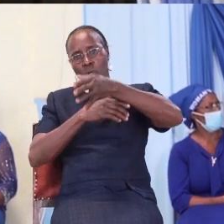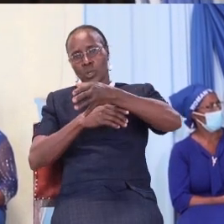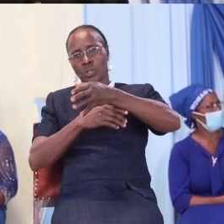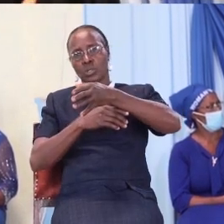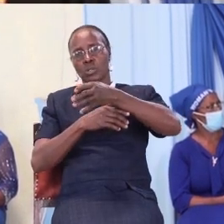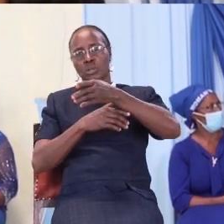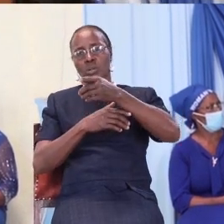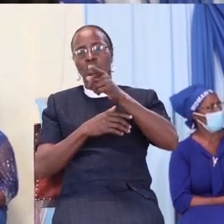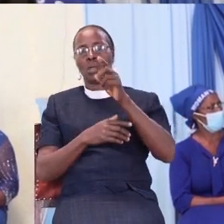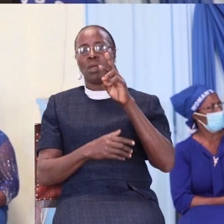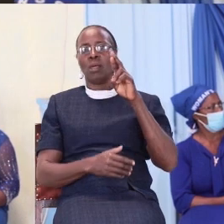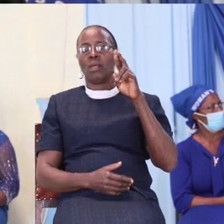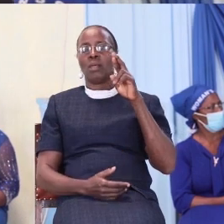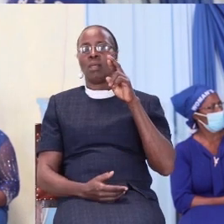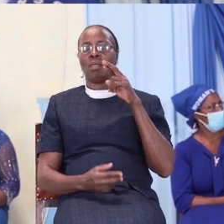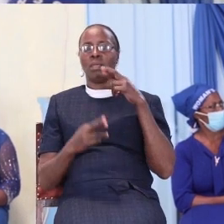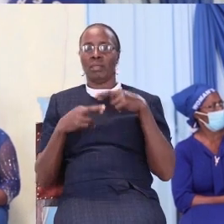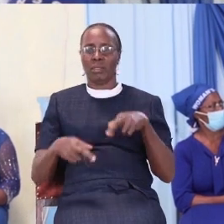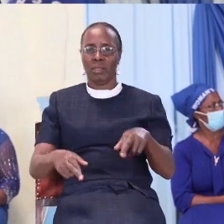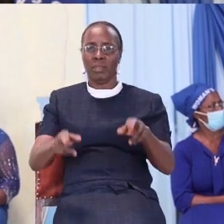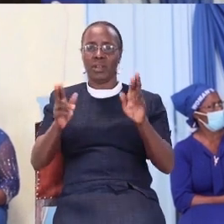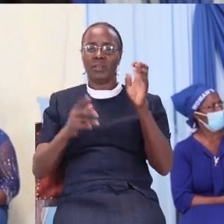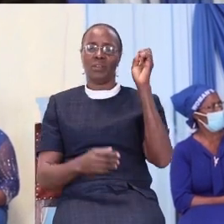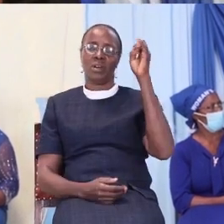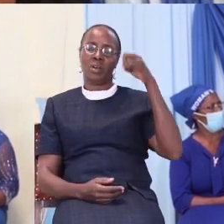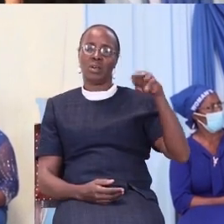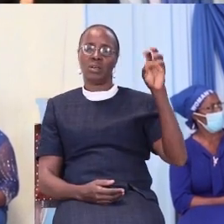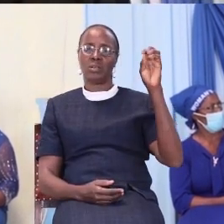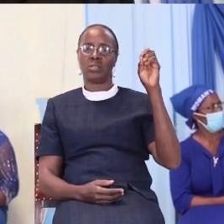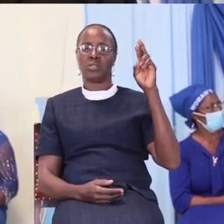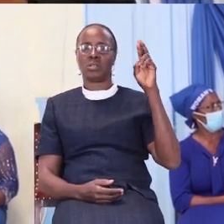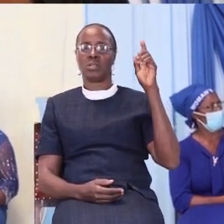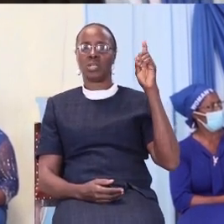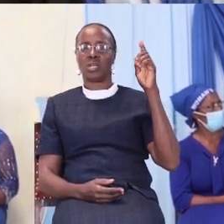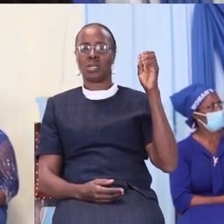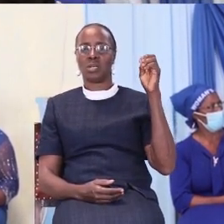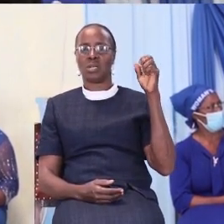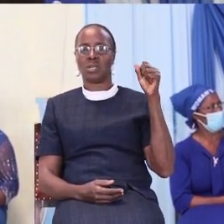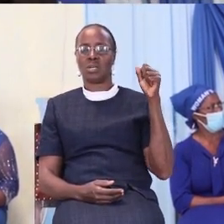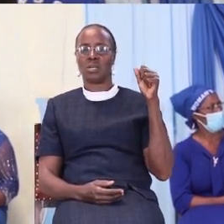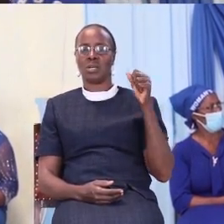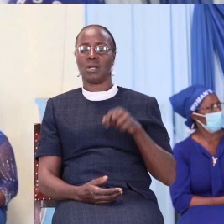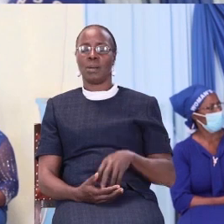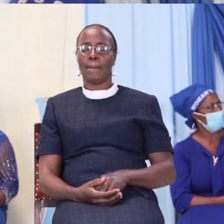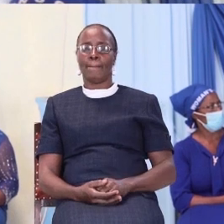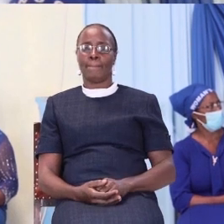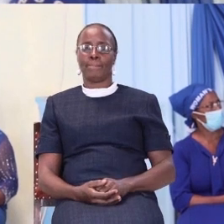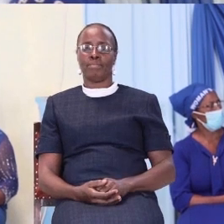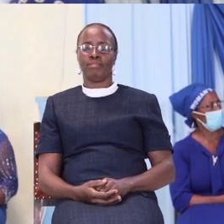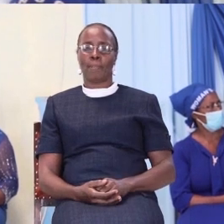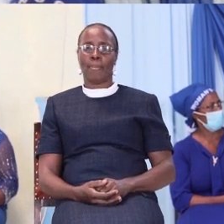possession of the land from people and nations that were greater and mightier than